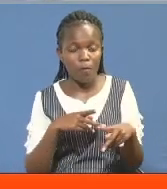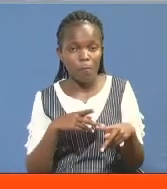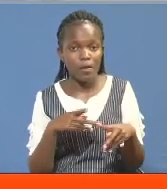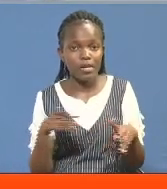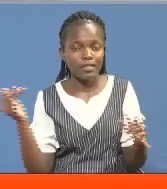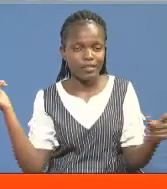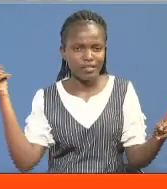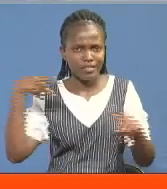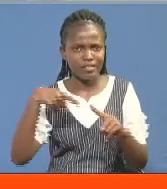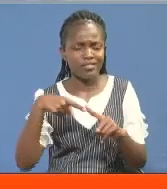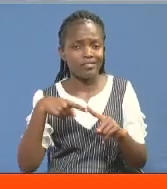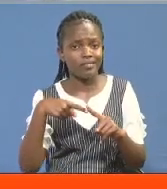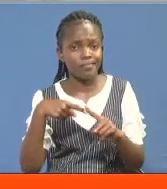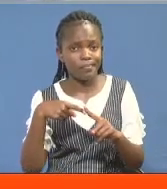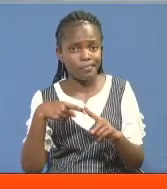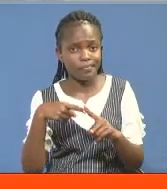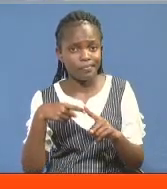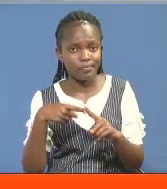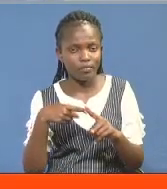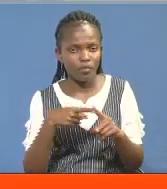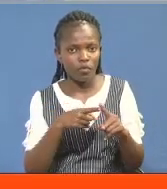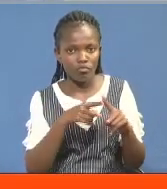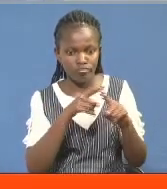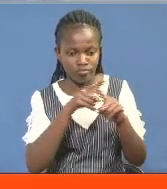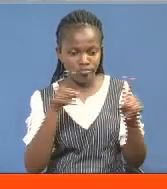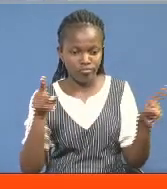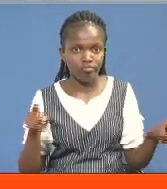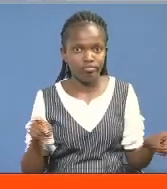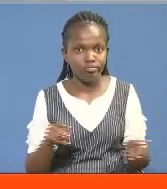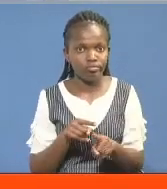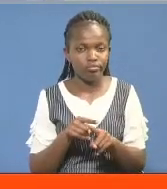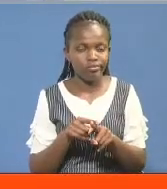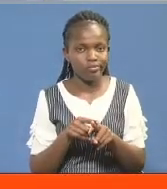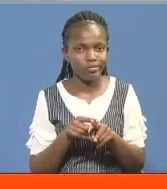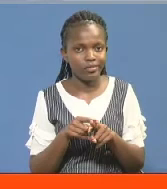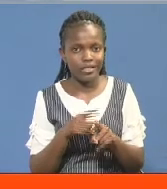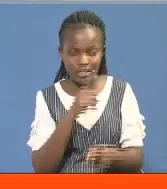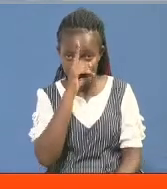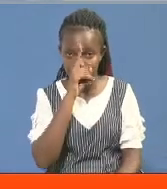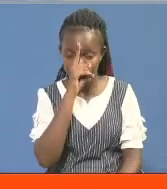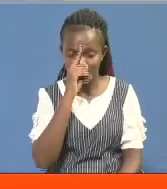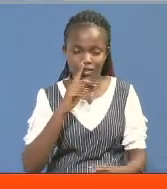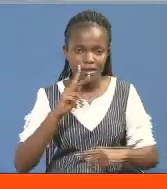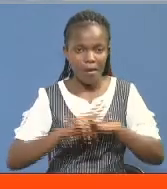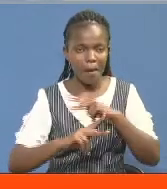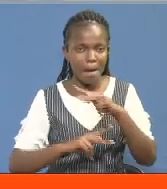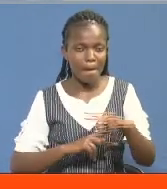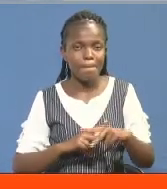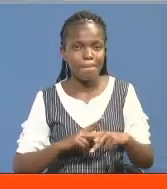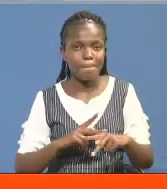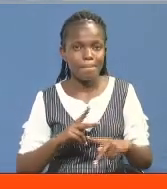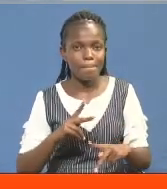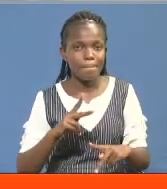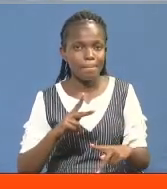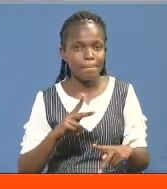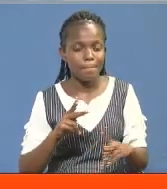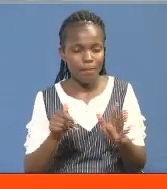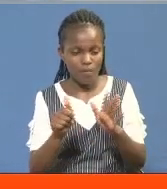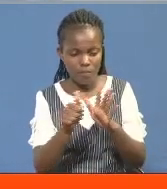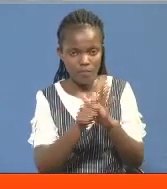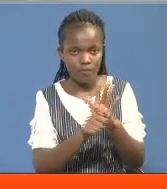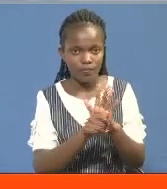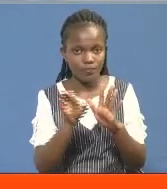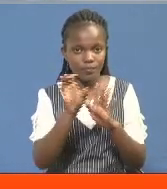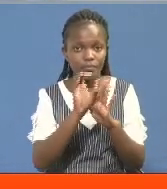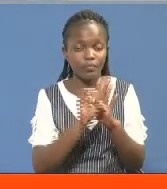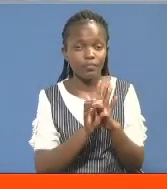have the legal framework to undertake such a serious process as an amendment of the Constitution, because it's not